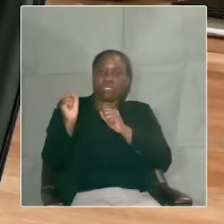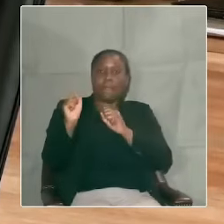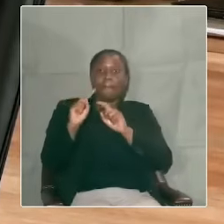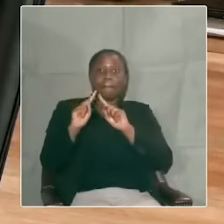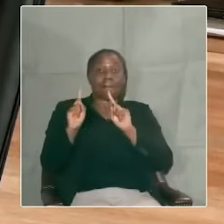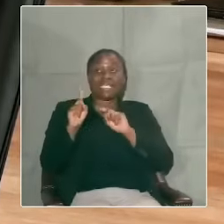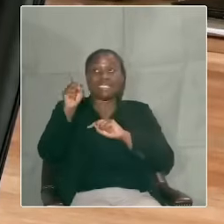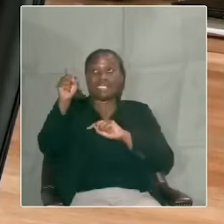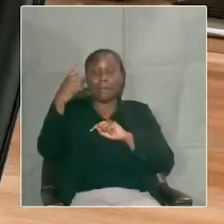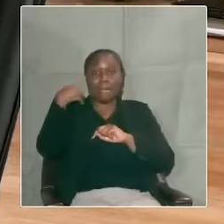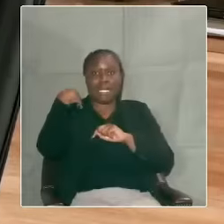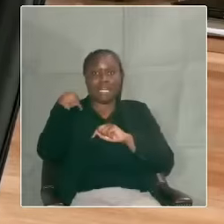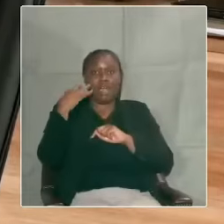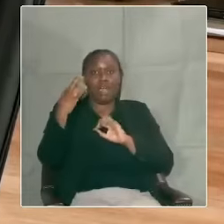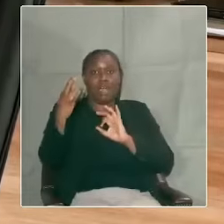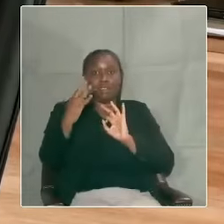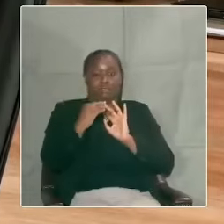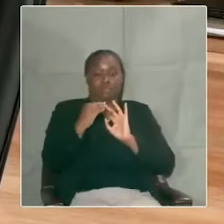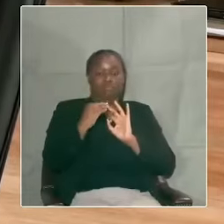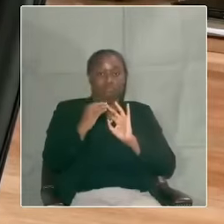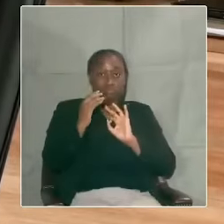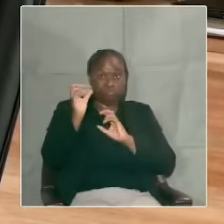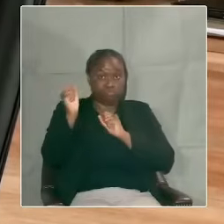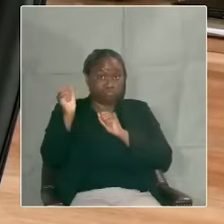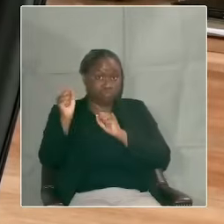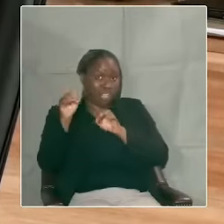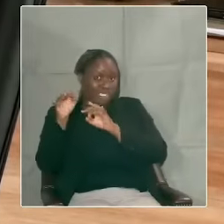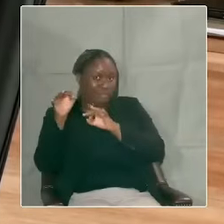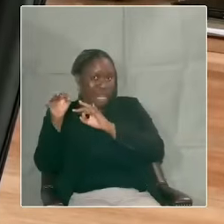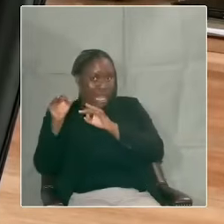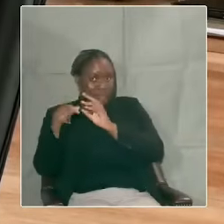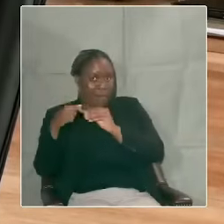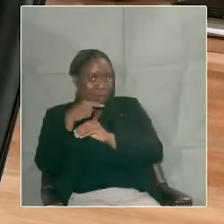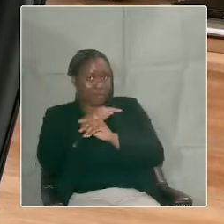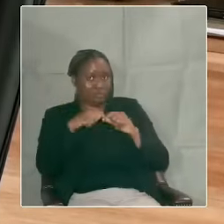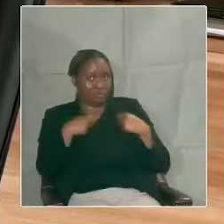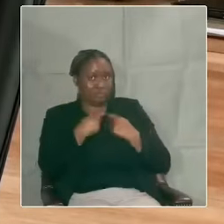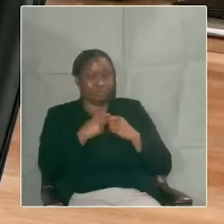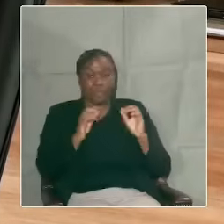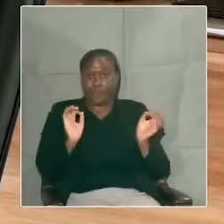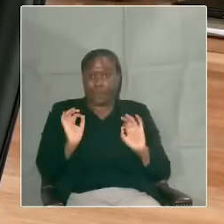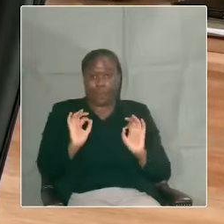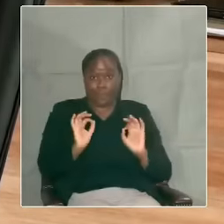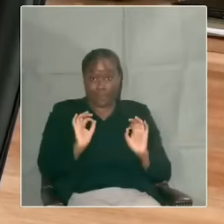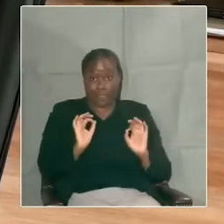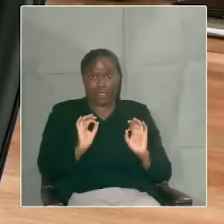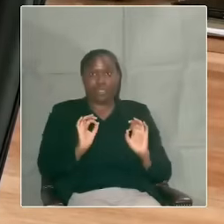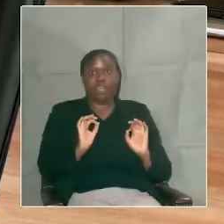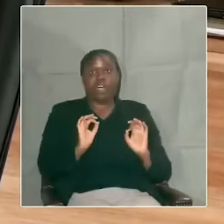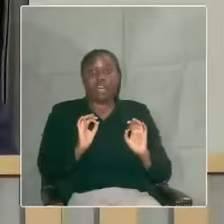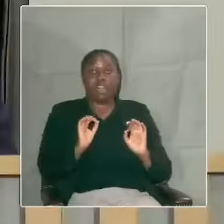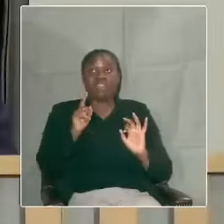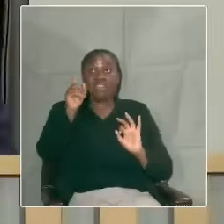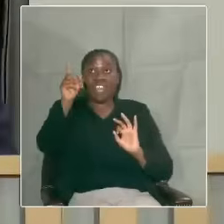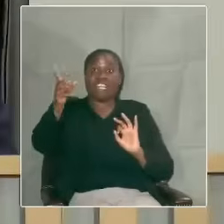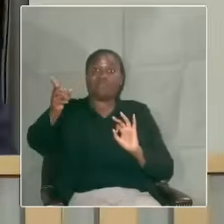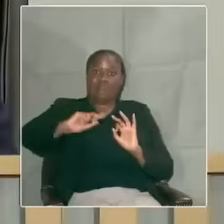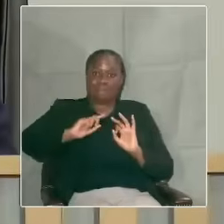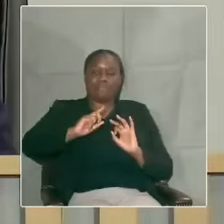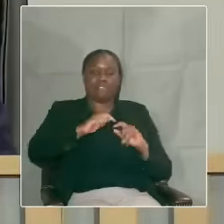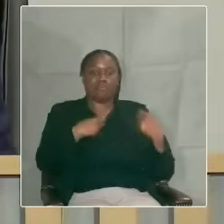requested to provide a briefing, and you never provided that briefing prior to the decision of immediate disbandment being taken.